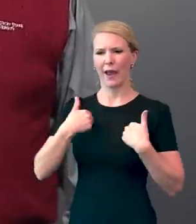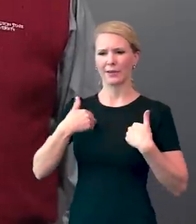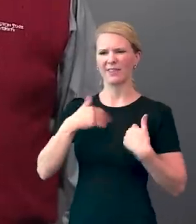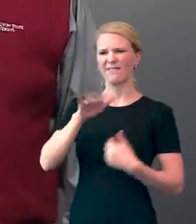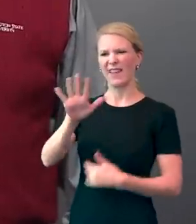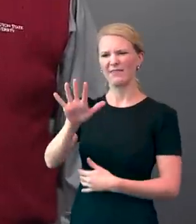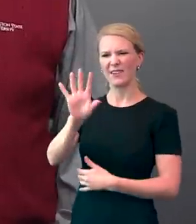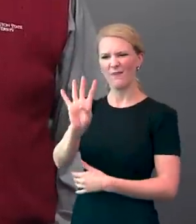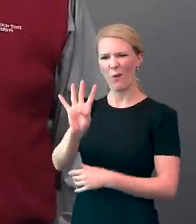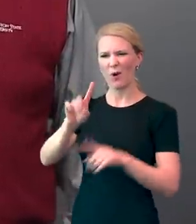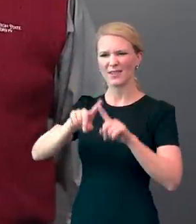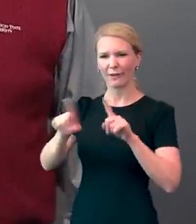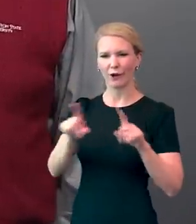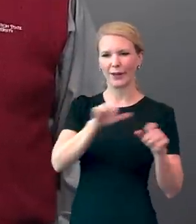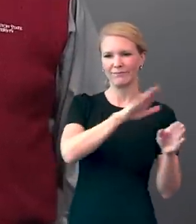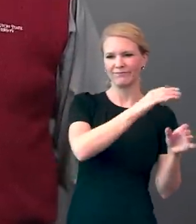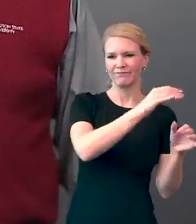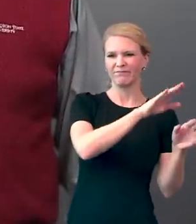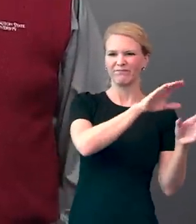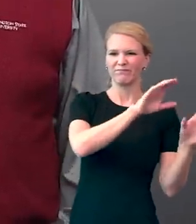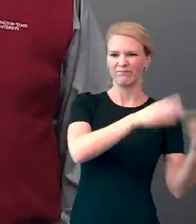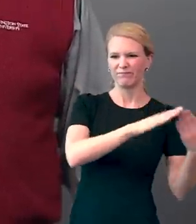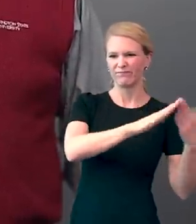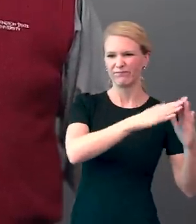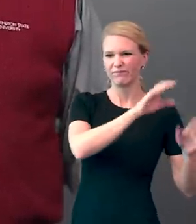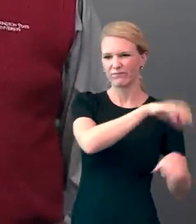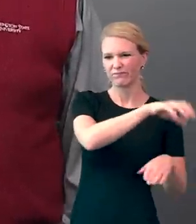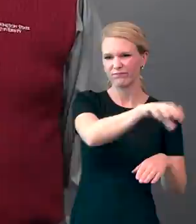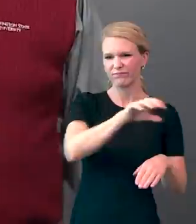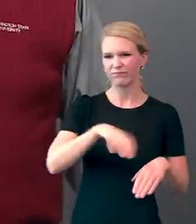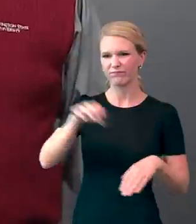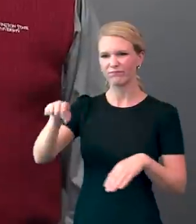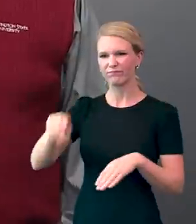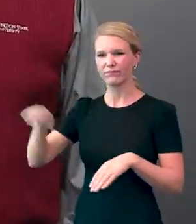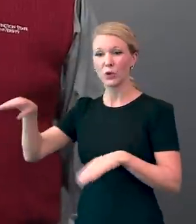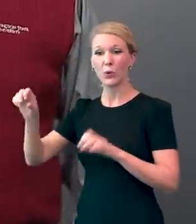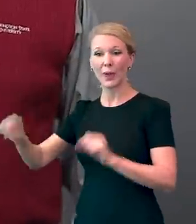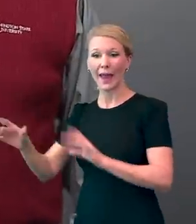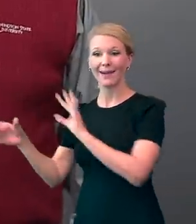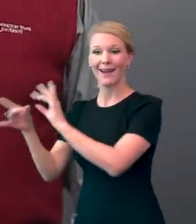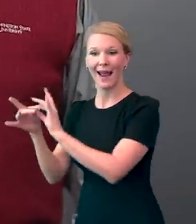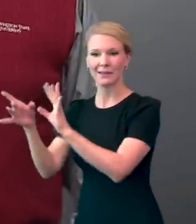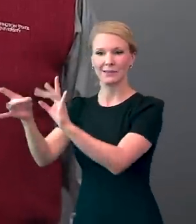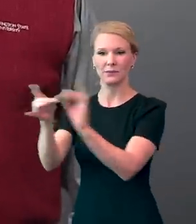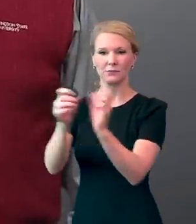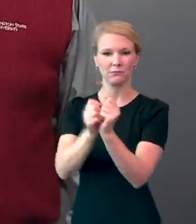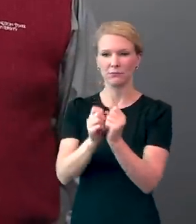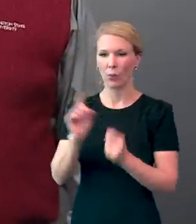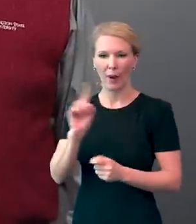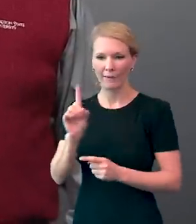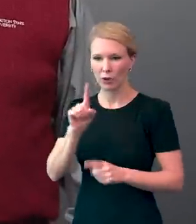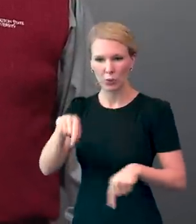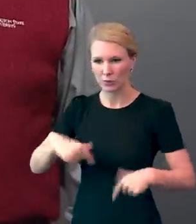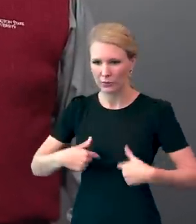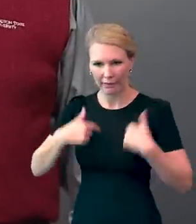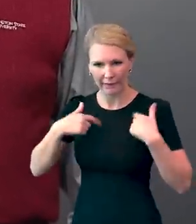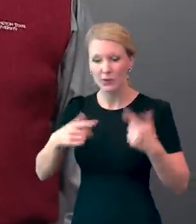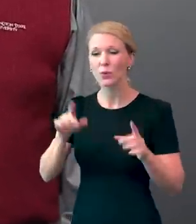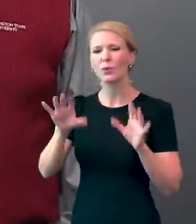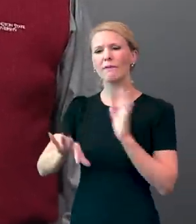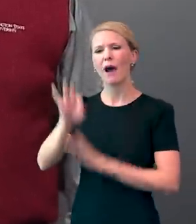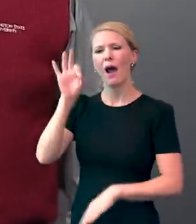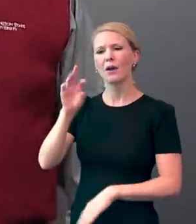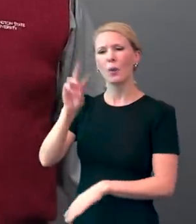to find and stay connected to your fellow Cougars wherever you go. You can find the chapter and club contacts on our website or